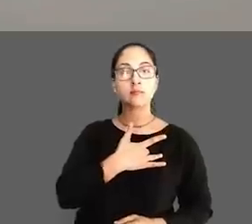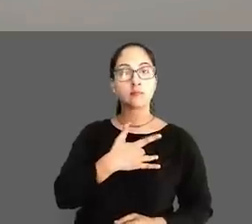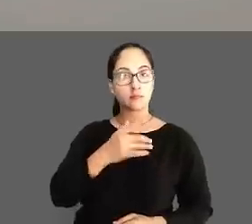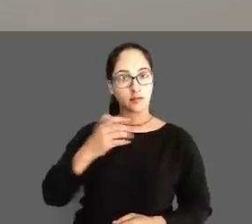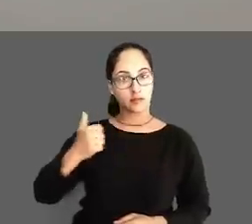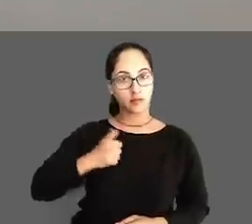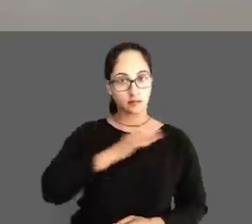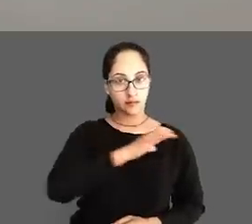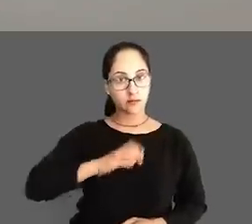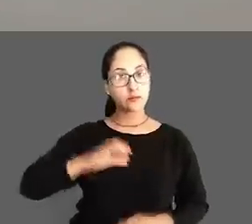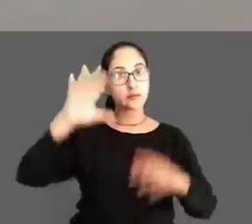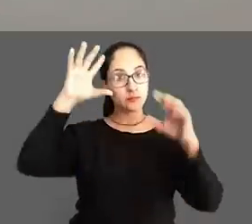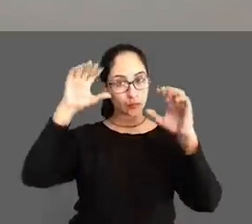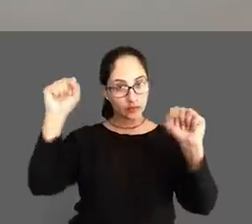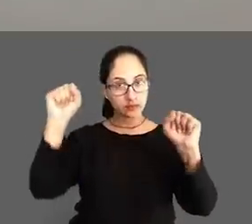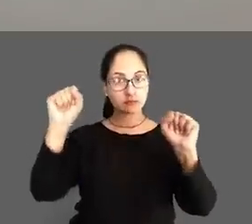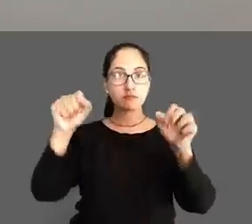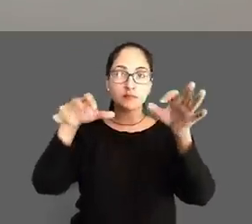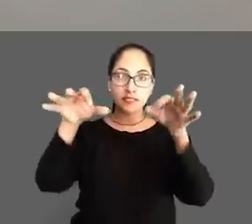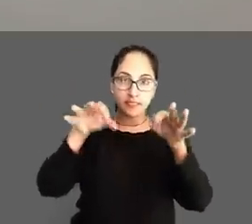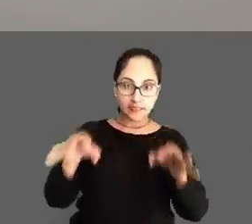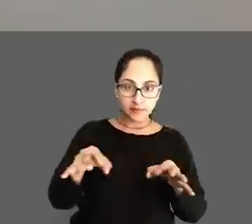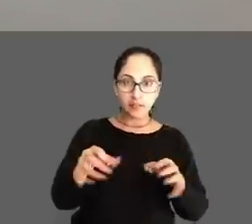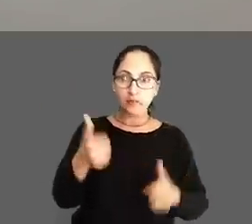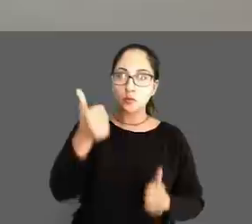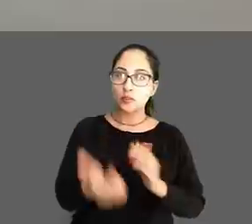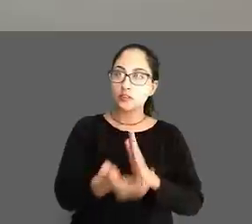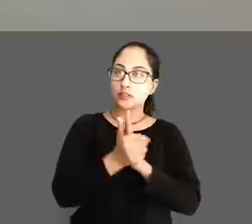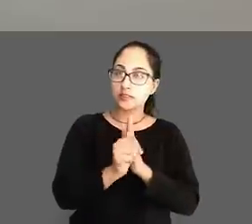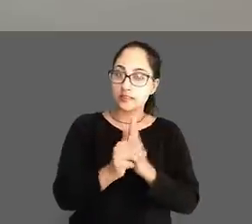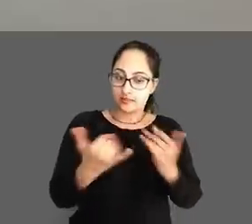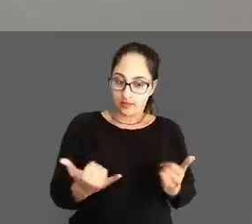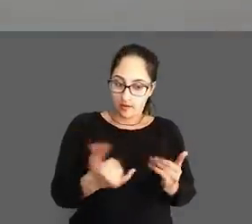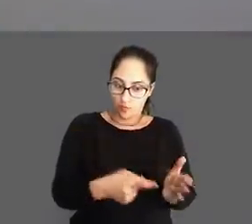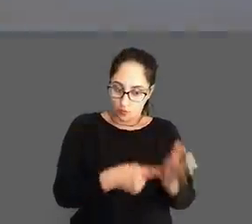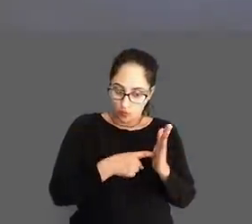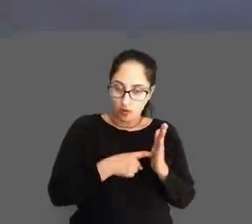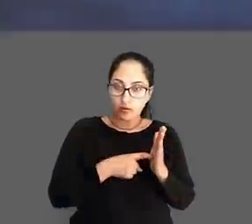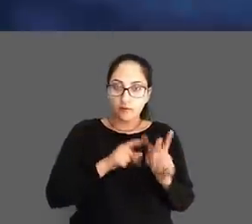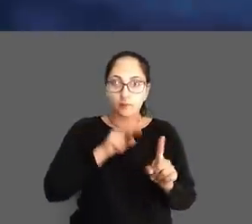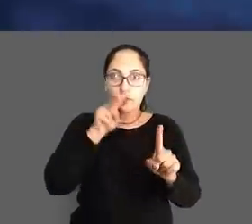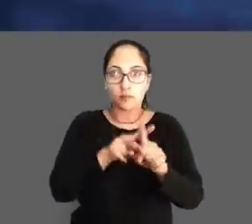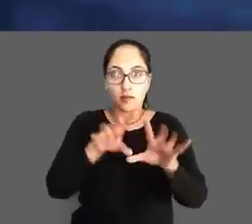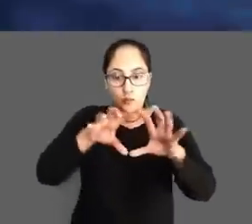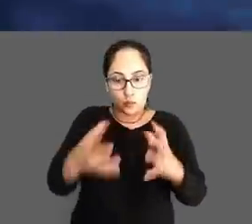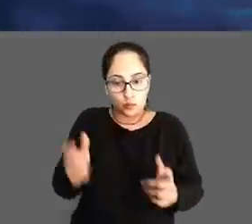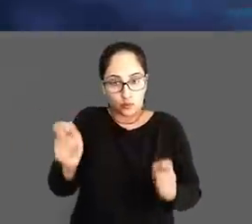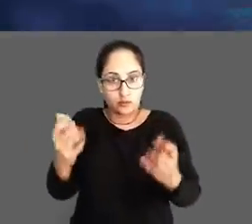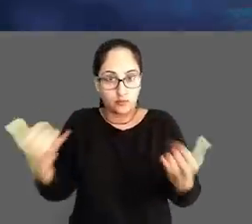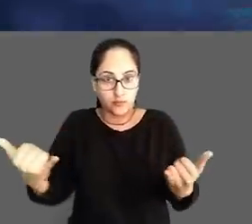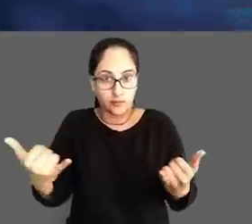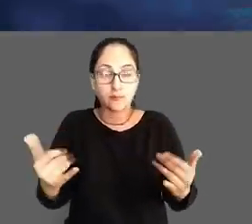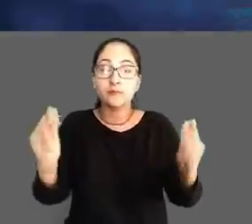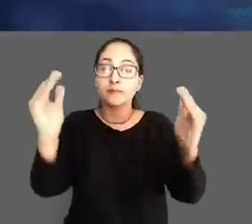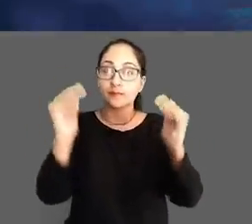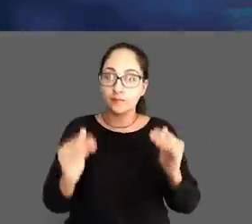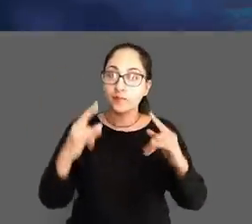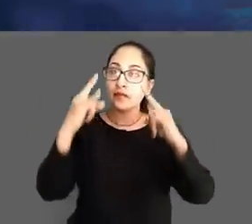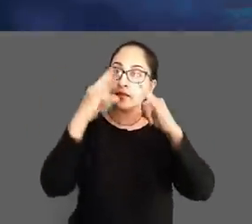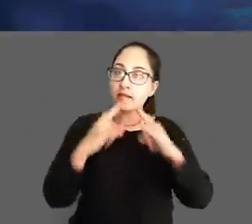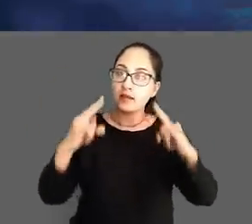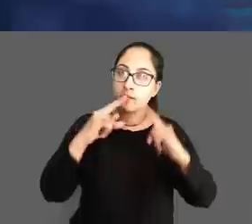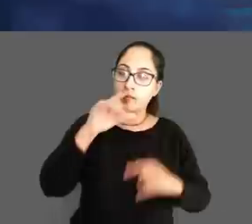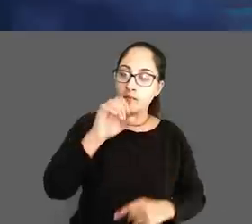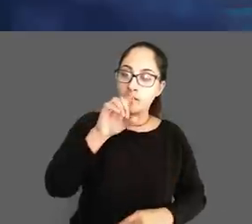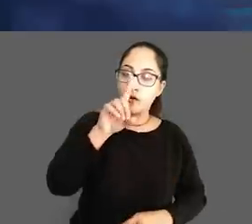Kasamlaka on the soft skills needed to succeed in today's world. And watch out for Camp Odyssey, an exciting